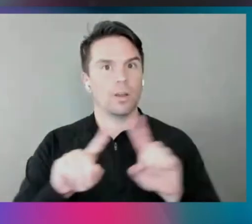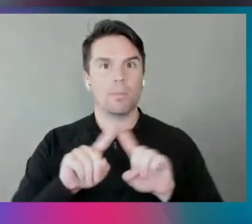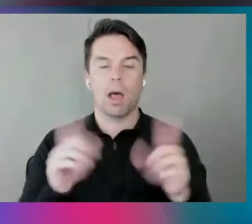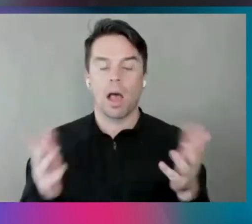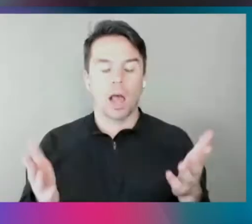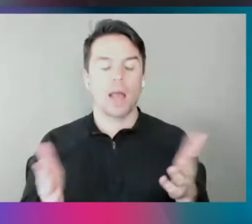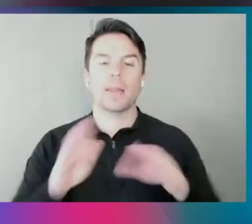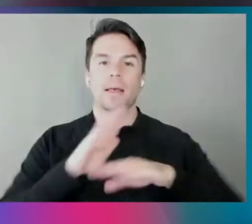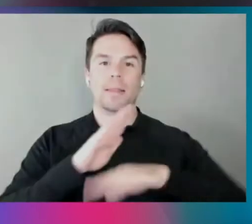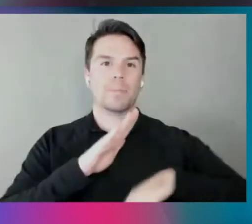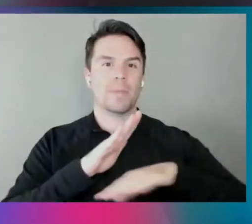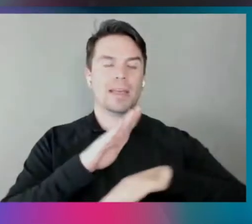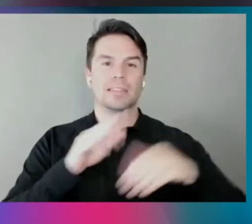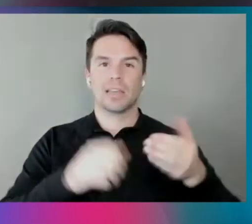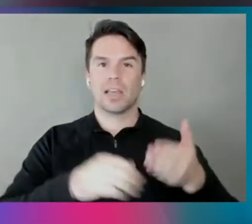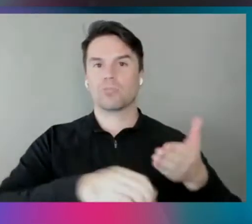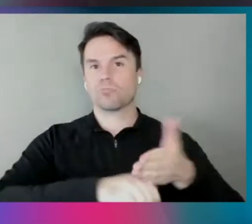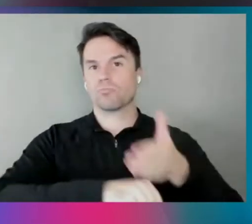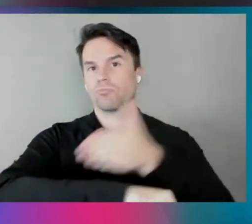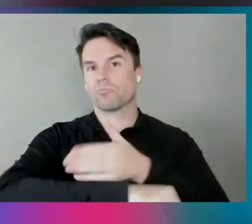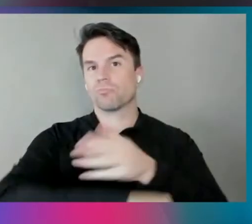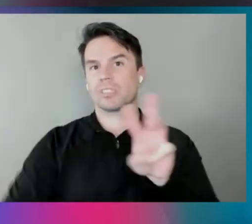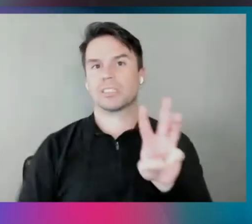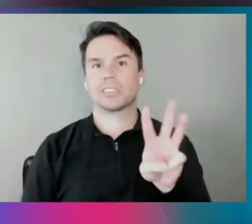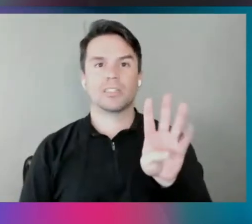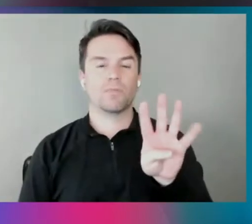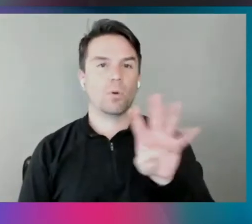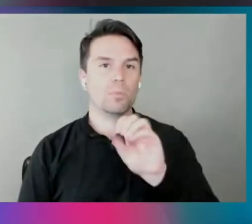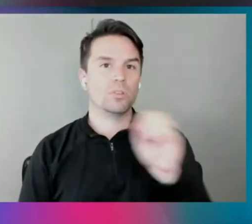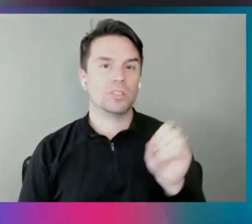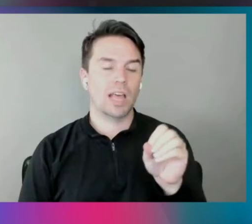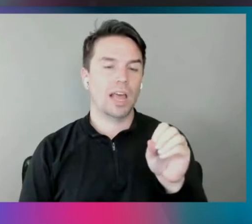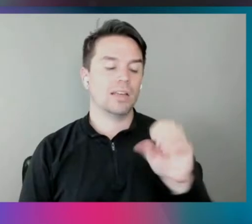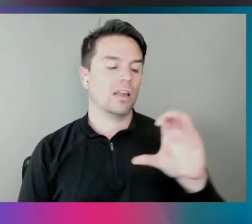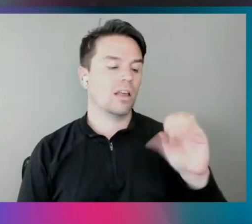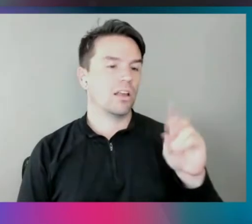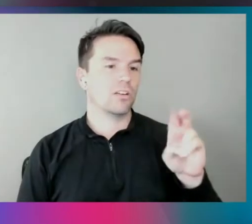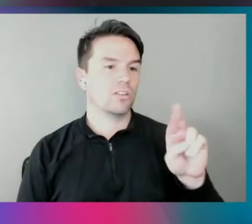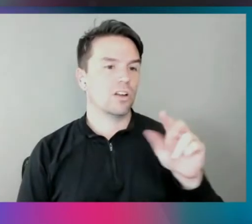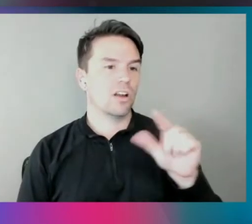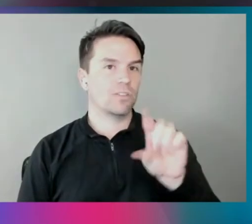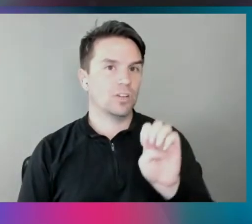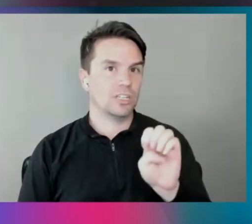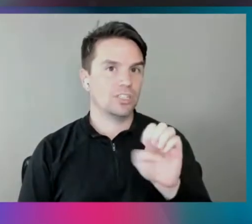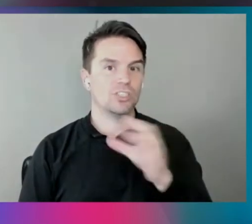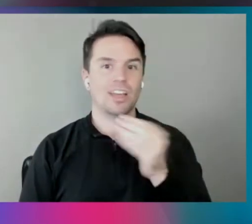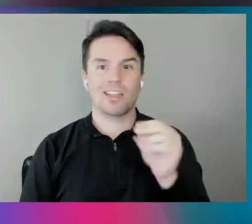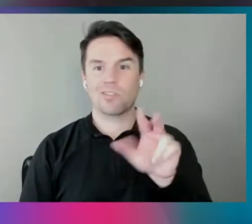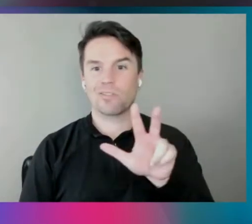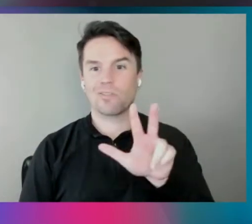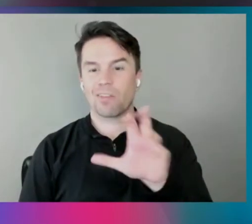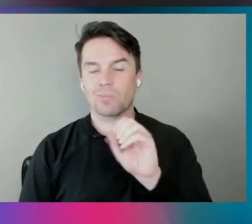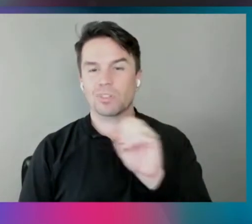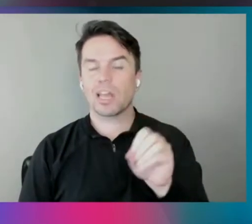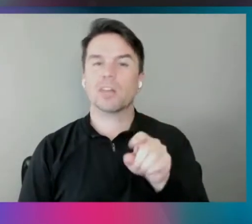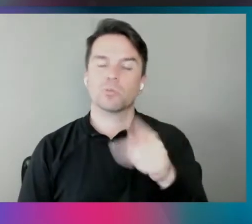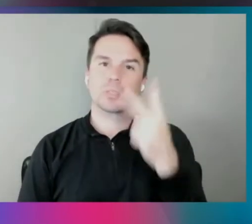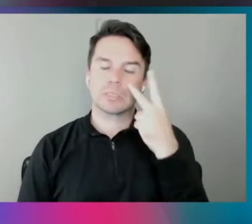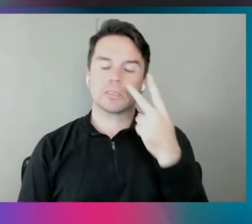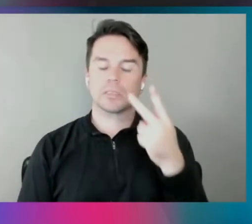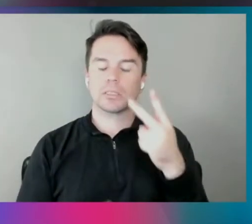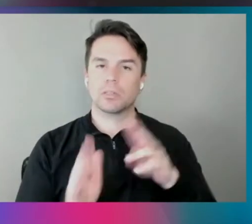was 64% on coverage and 35%. Like you can see a distinct improvement in the